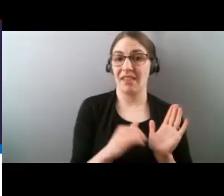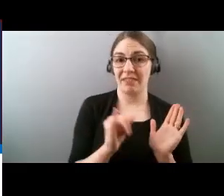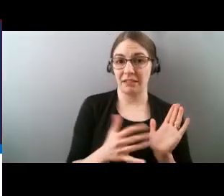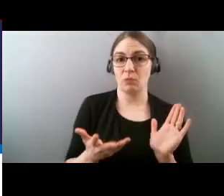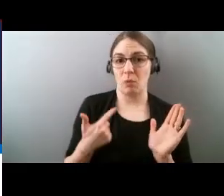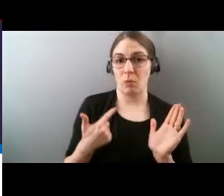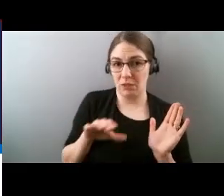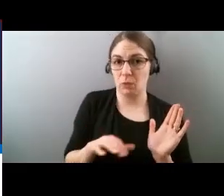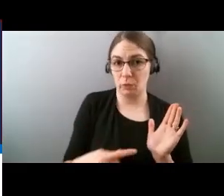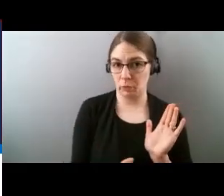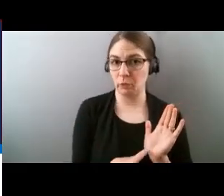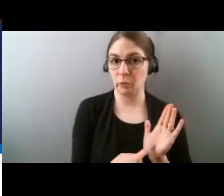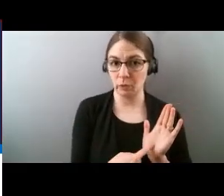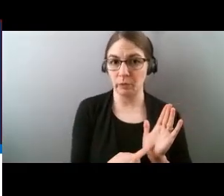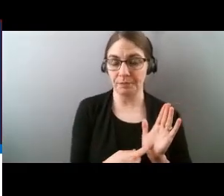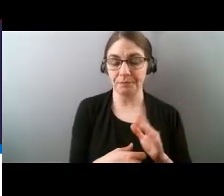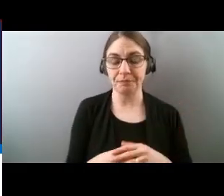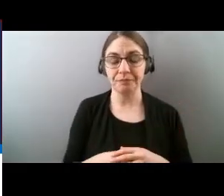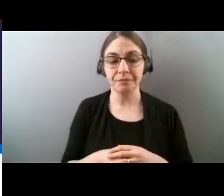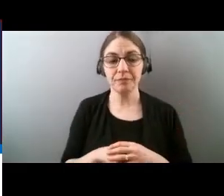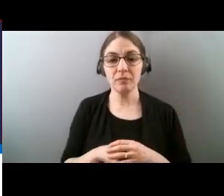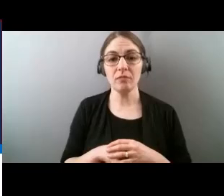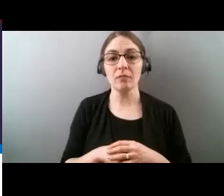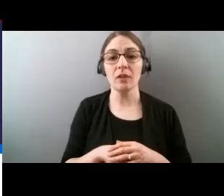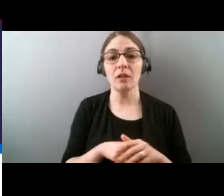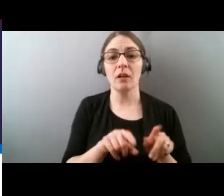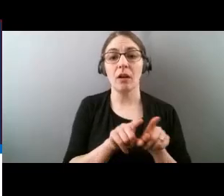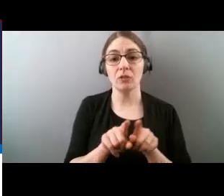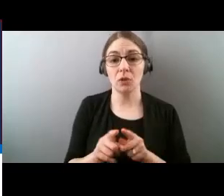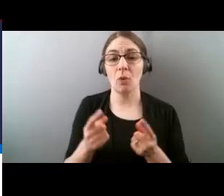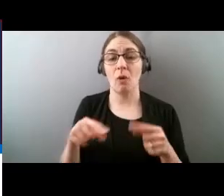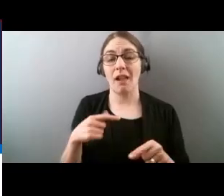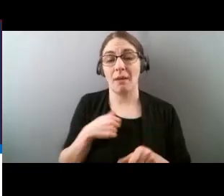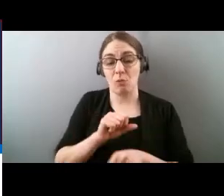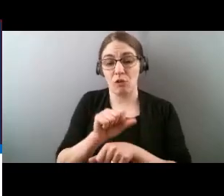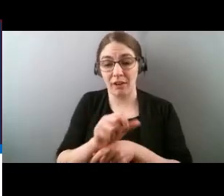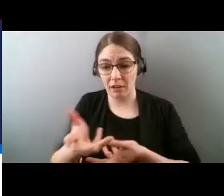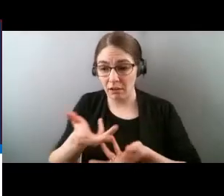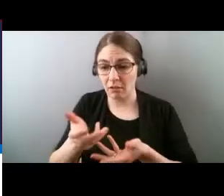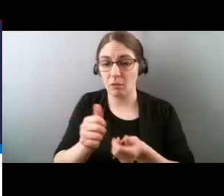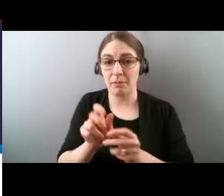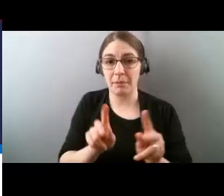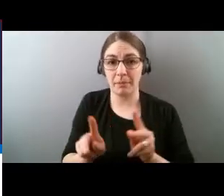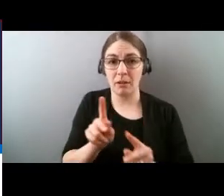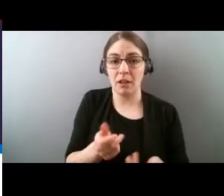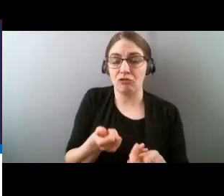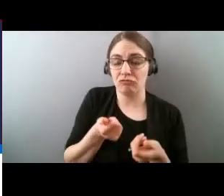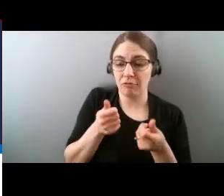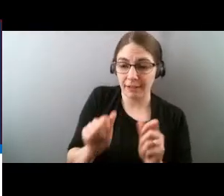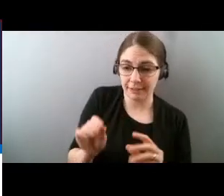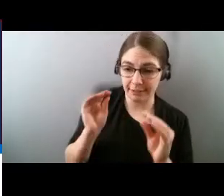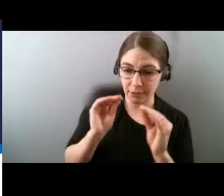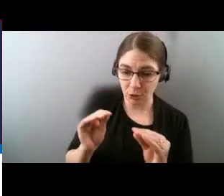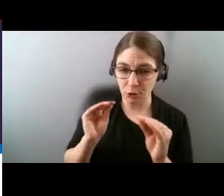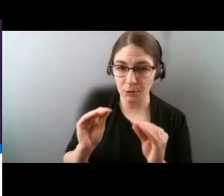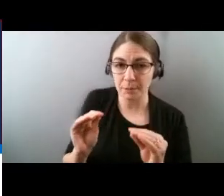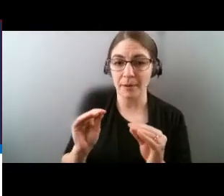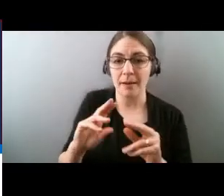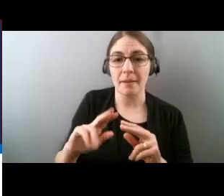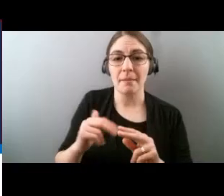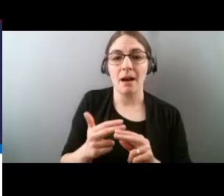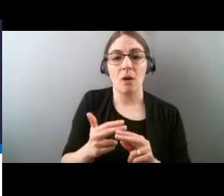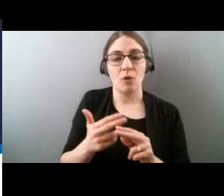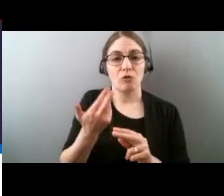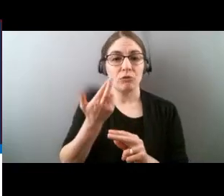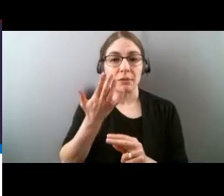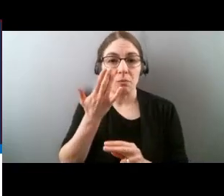Then as I'm working with folks, engaging with them, trying to teach them on why